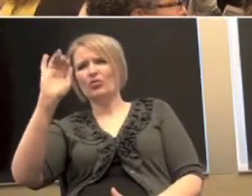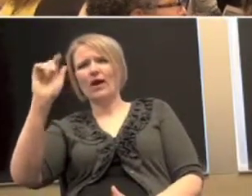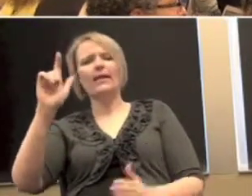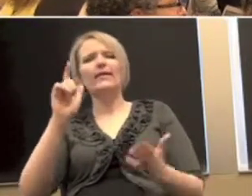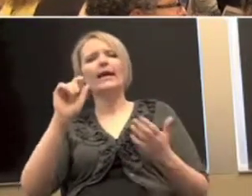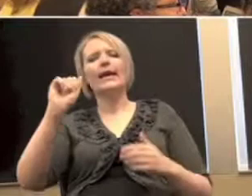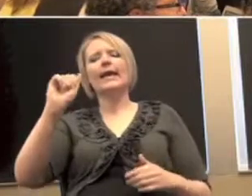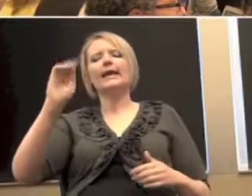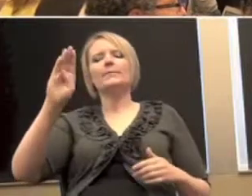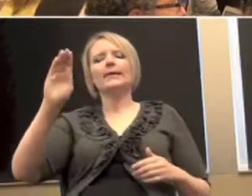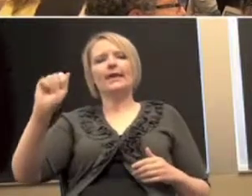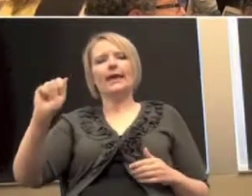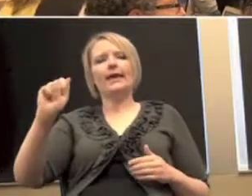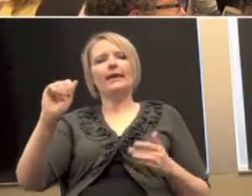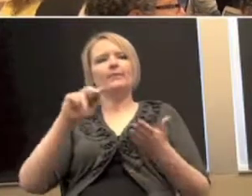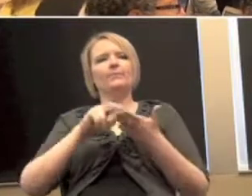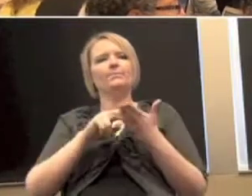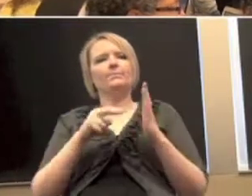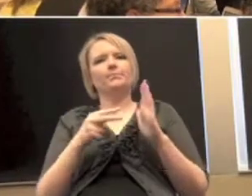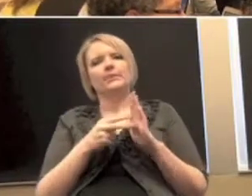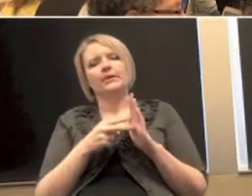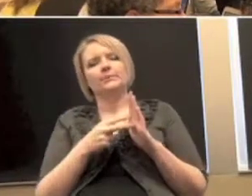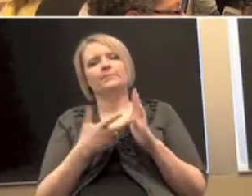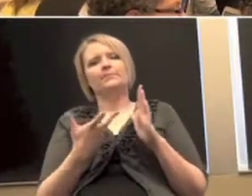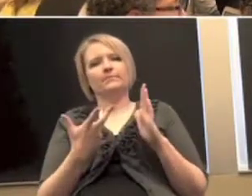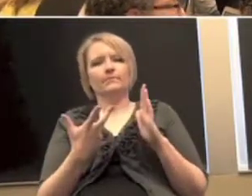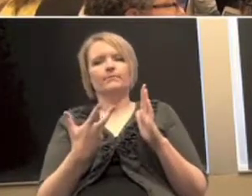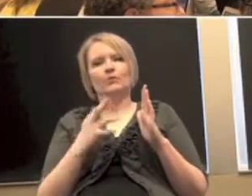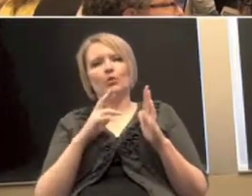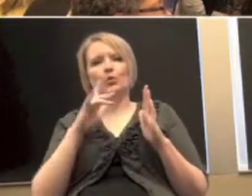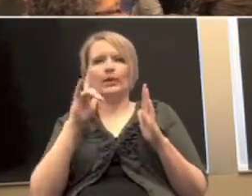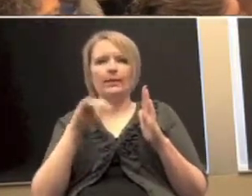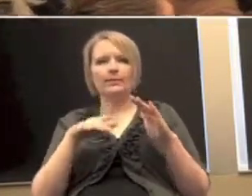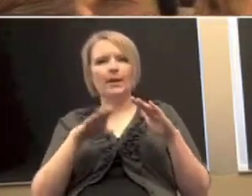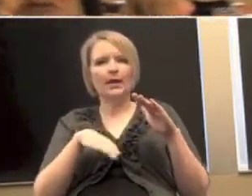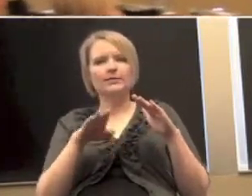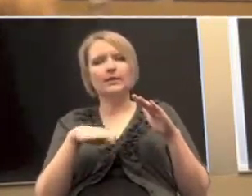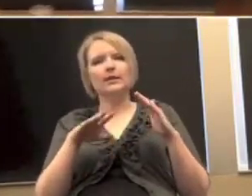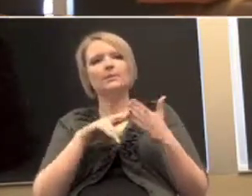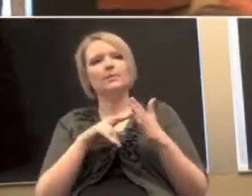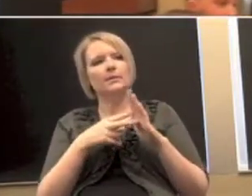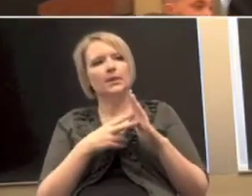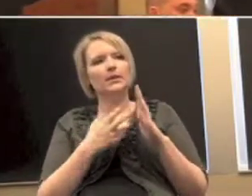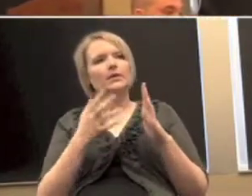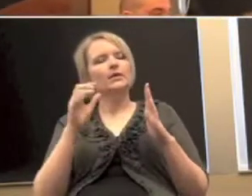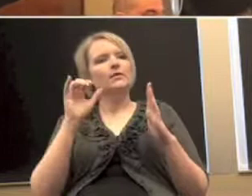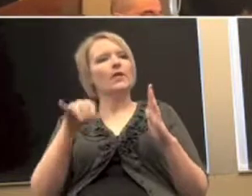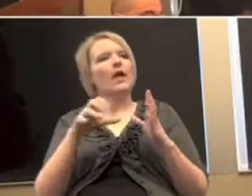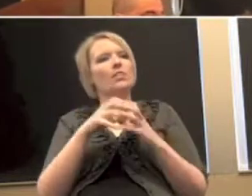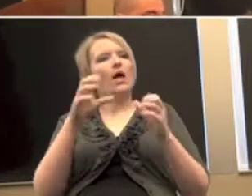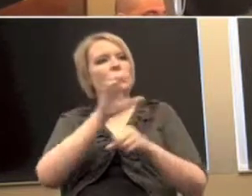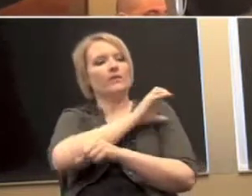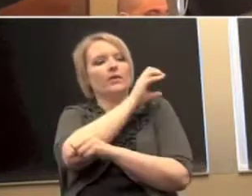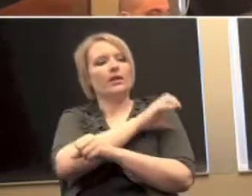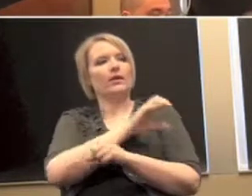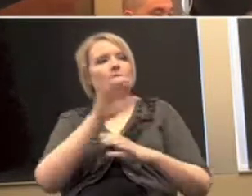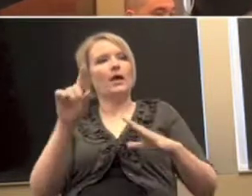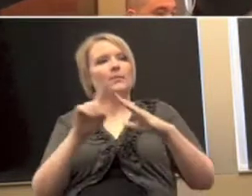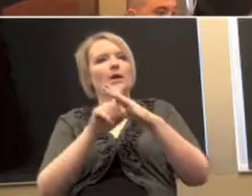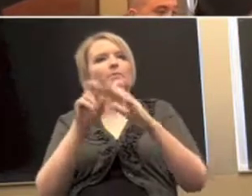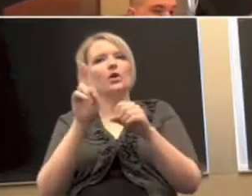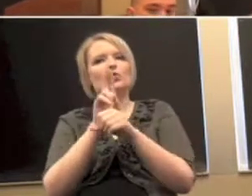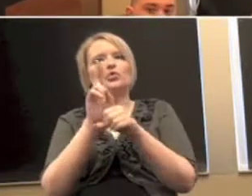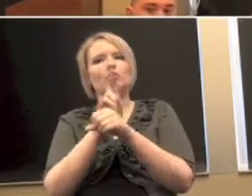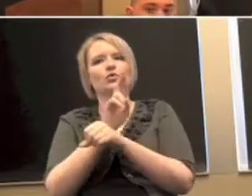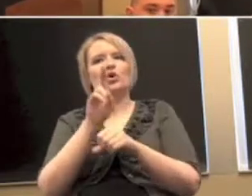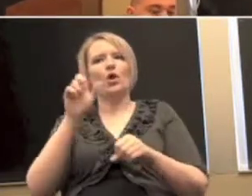a... Usually ABA, I mean, what it basically boils down to is that a lot of clinics have popped up that utilize low-VOS